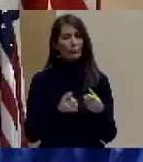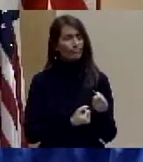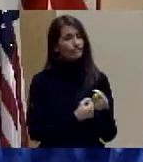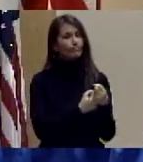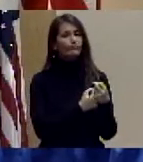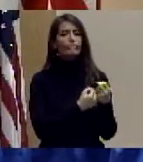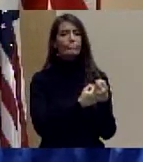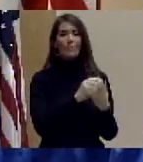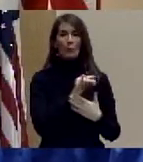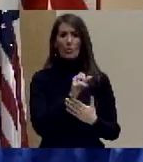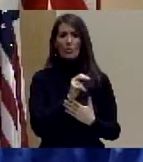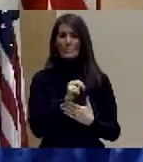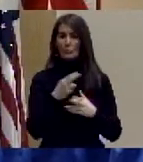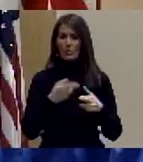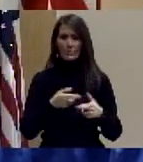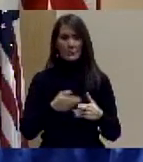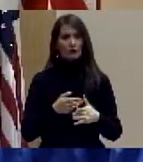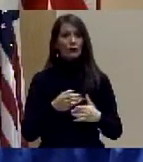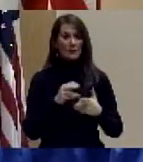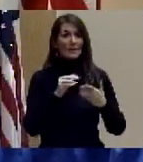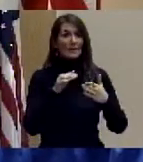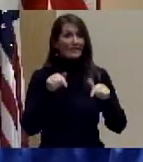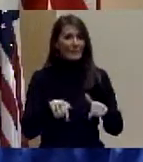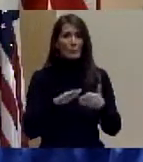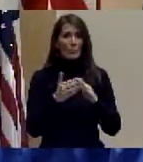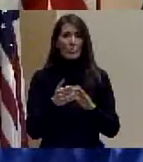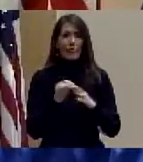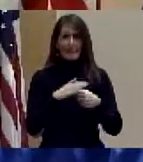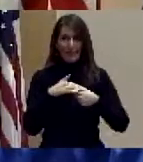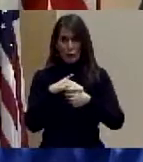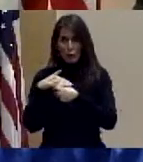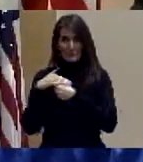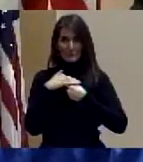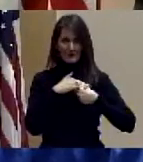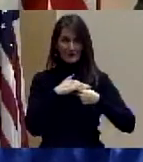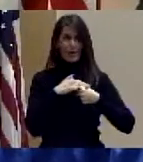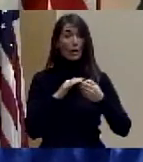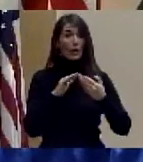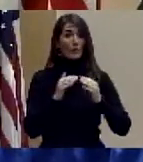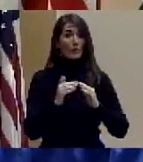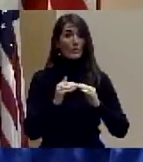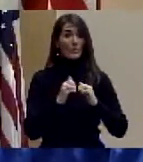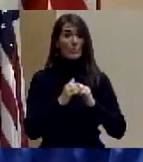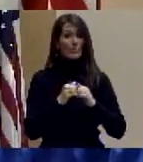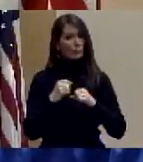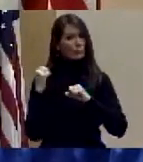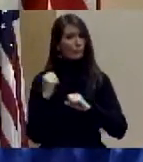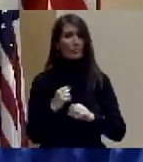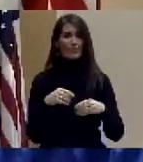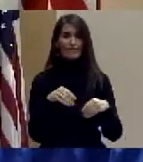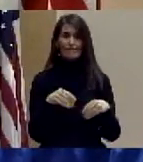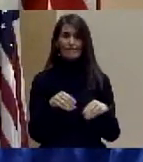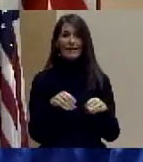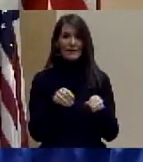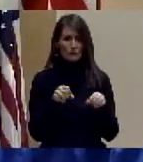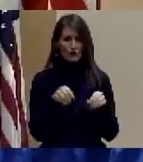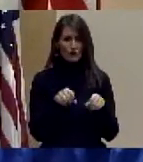Brighton's reputation as a community of neighborhoods, a community with a strong commercial main street along Monroe